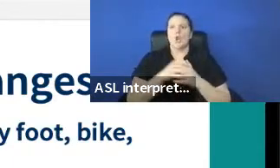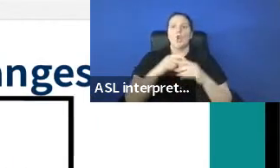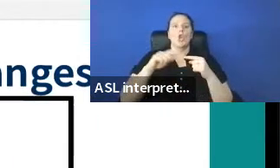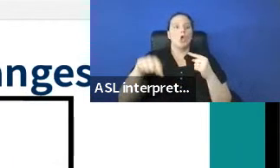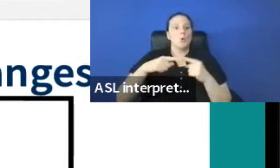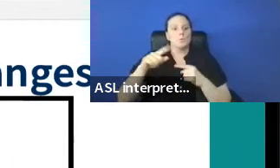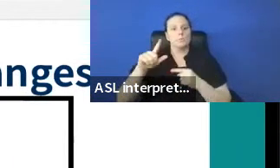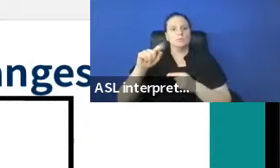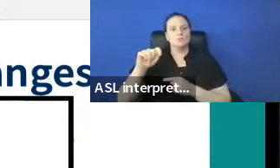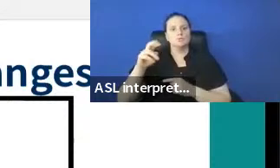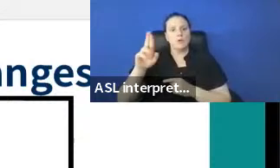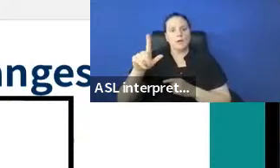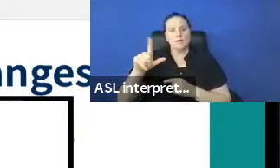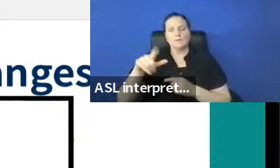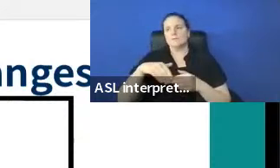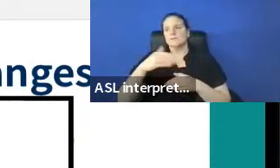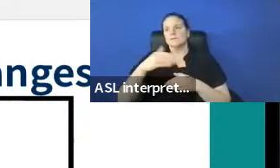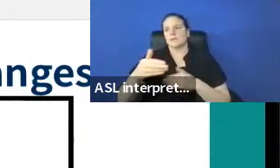Next slide.